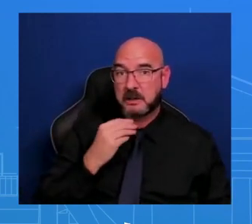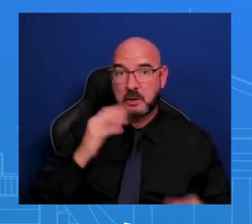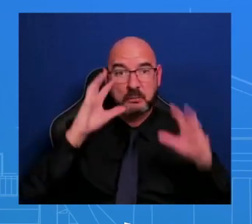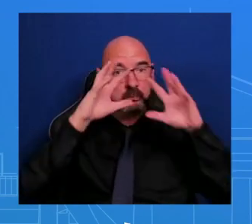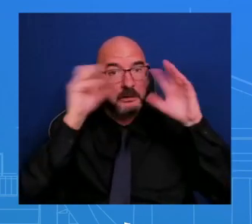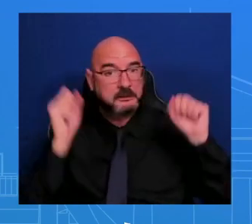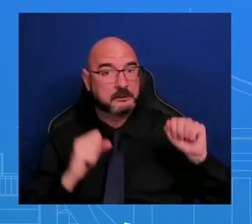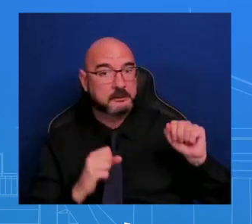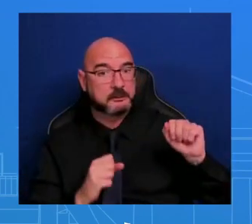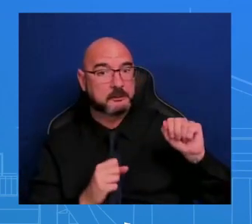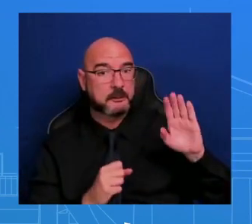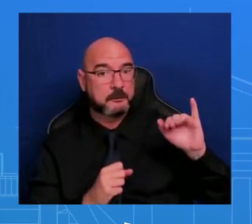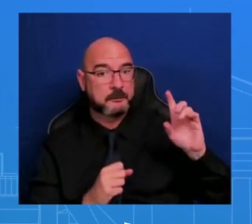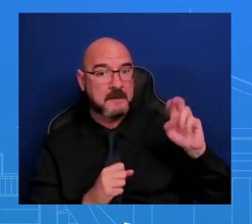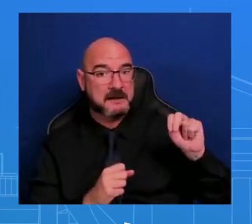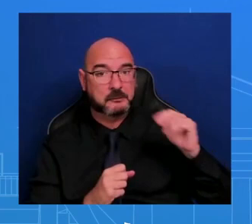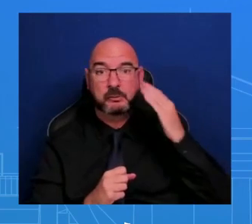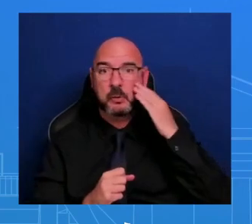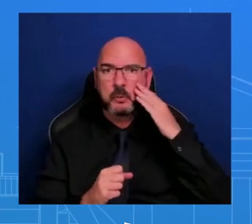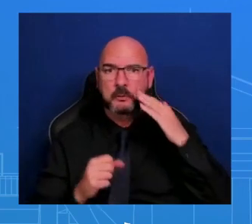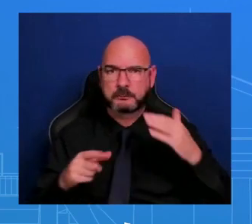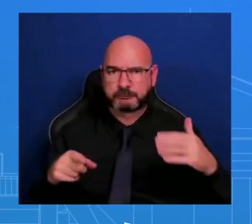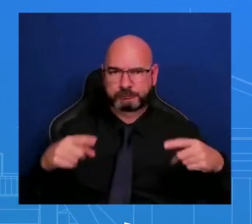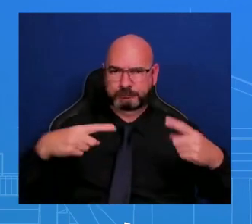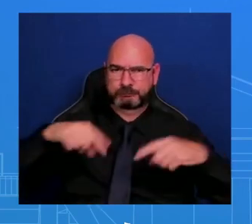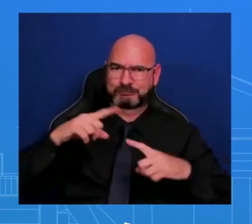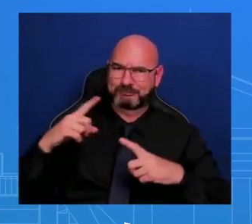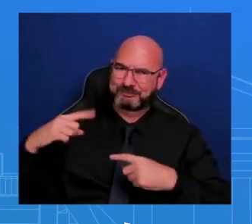D.C., as the deputy chief of mission.